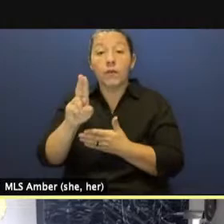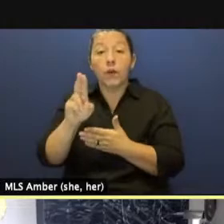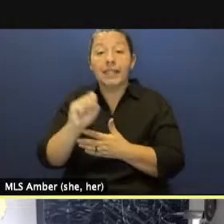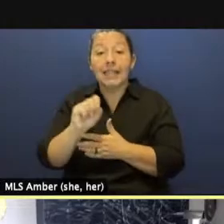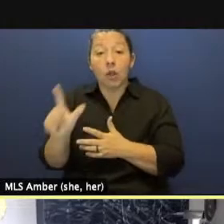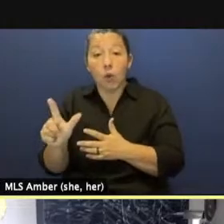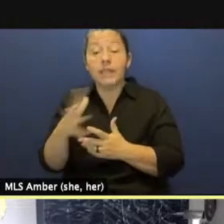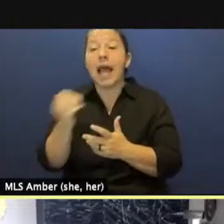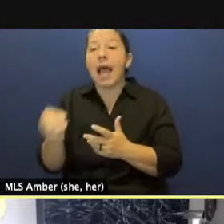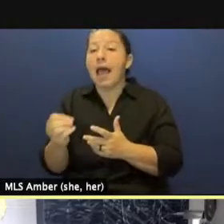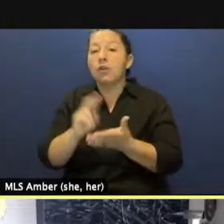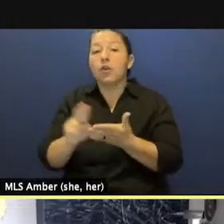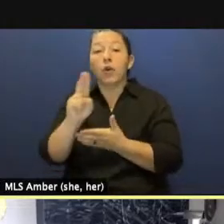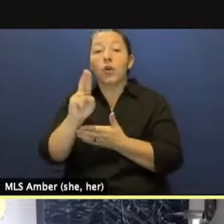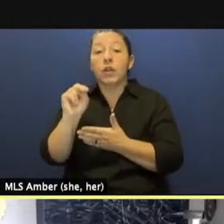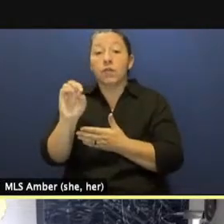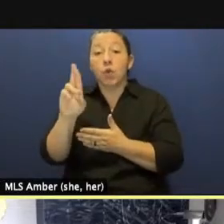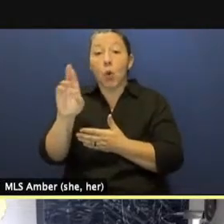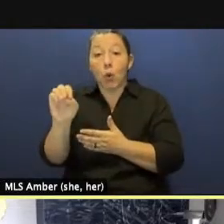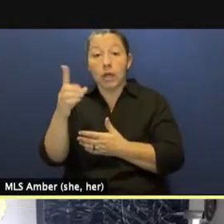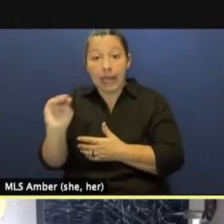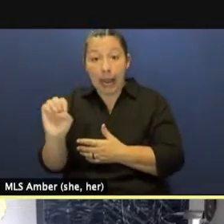and the University of Notre Dame